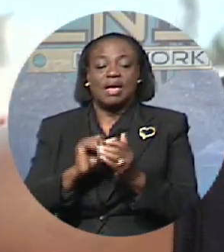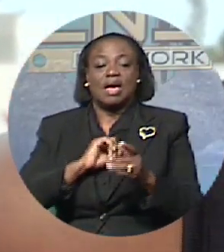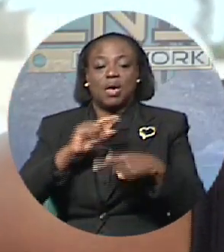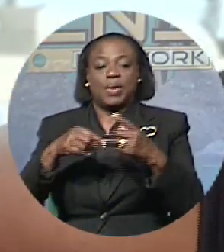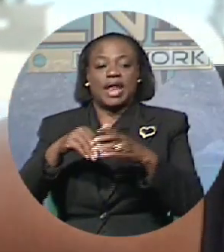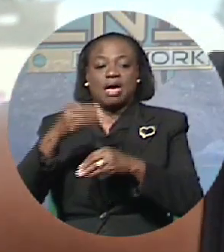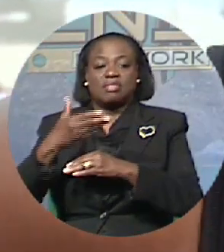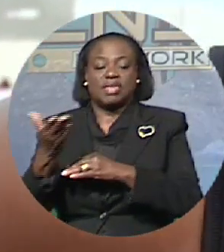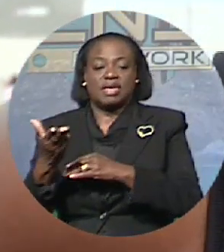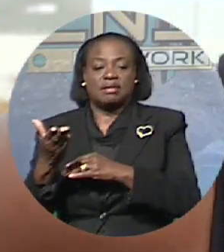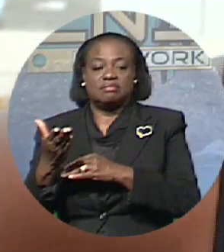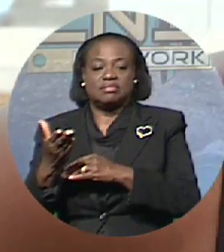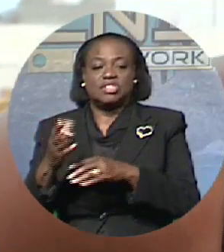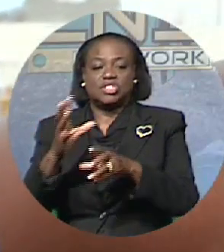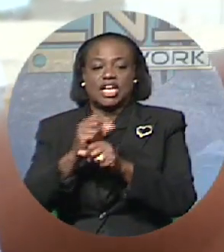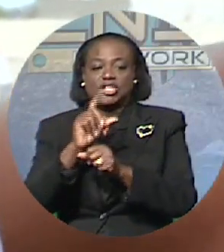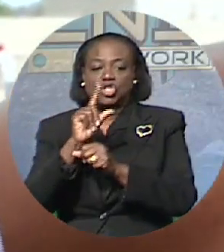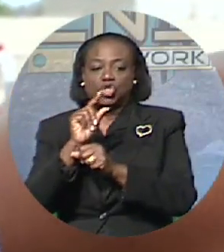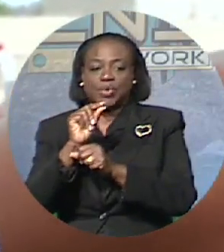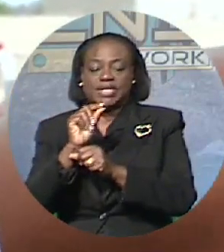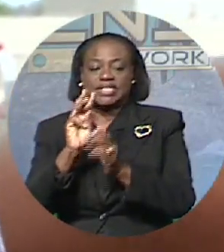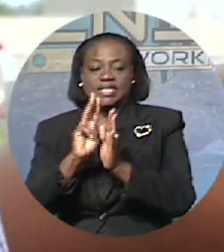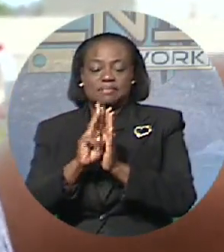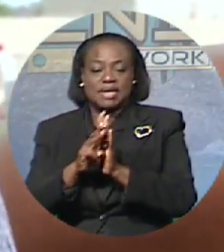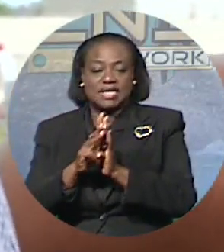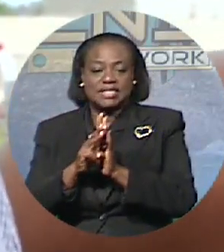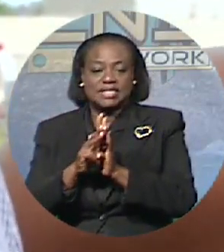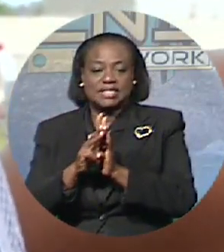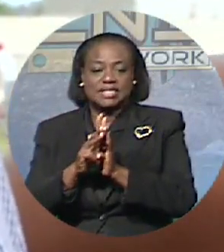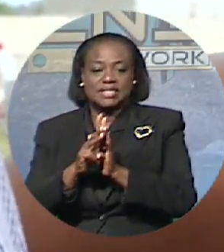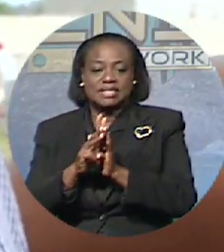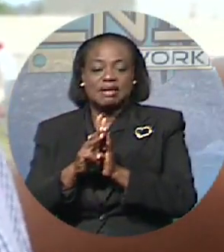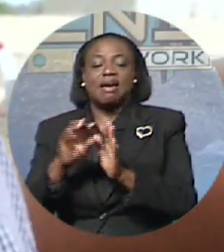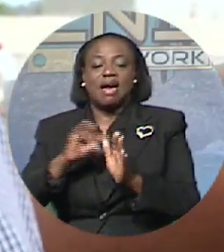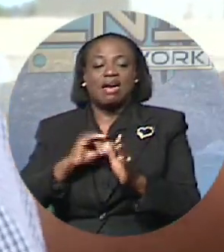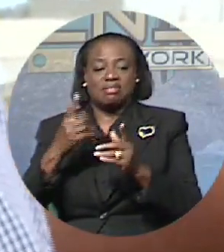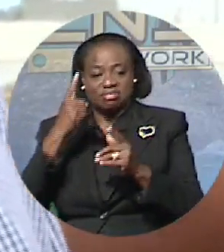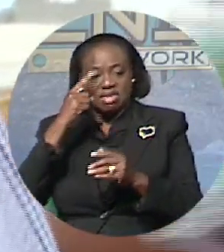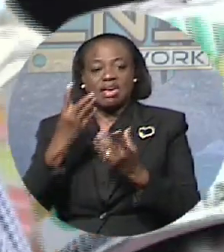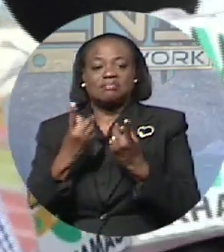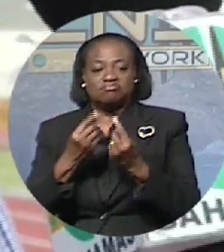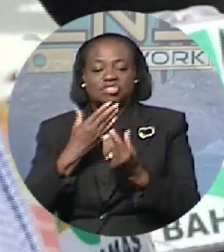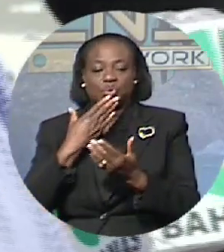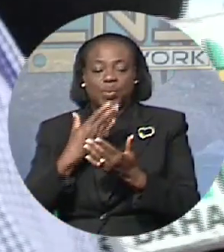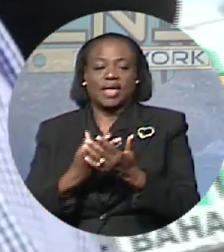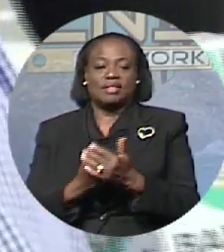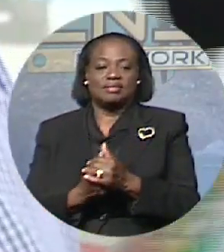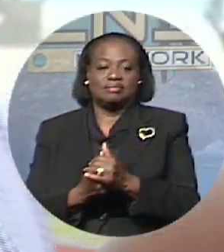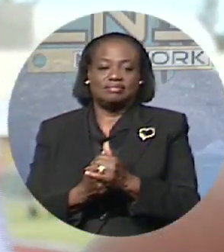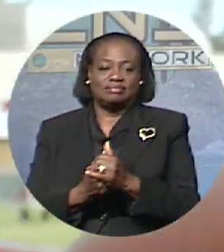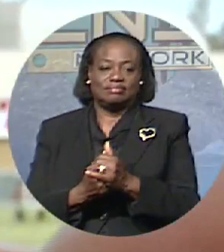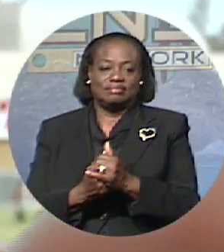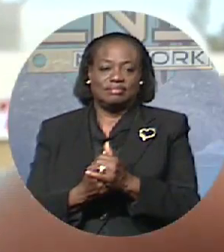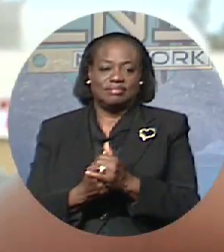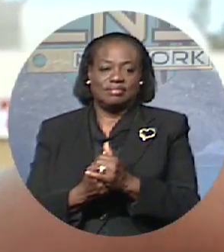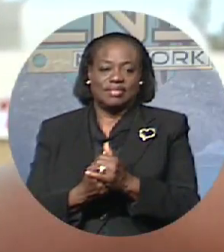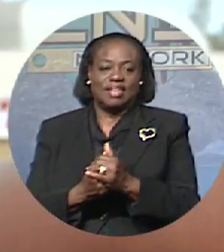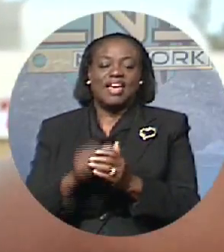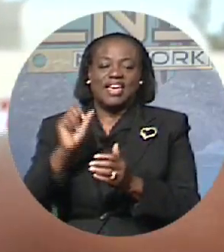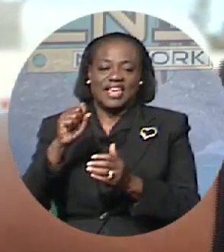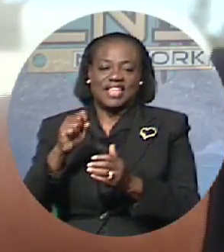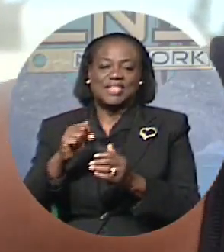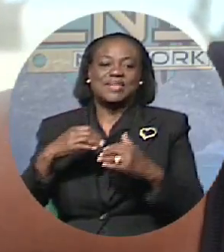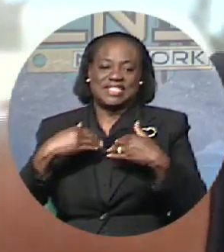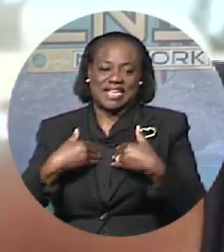drive phase, transition properly, go to the phases, and I think I executed very well. It was a little tight coming down there for the finisher. Yeah, I